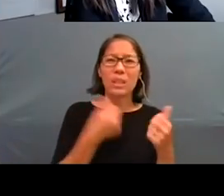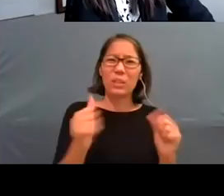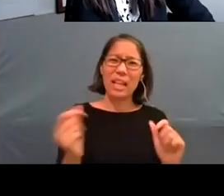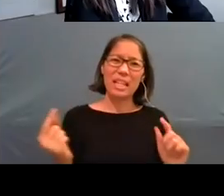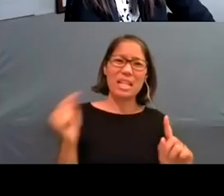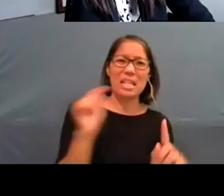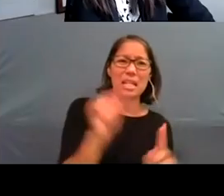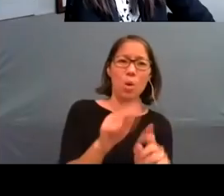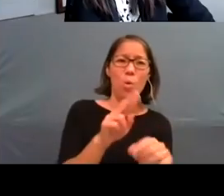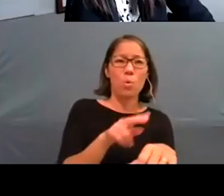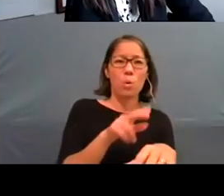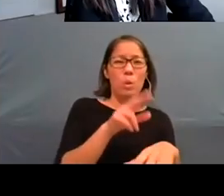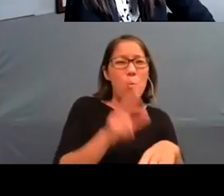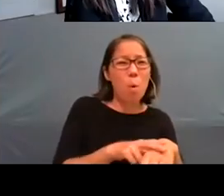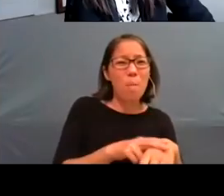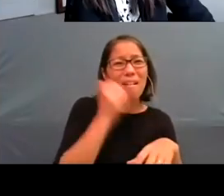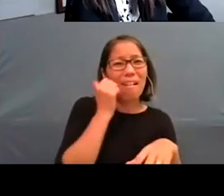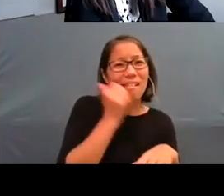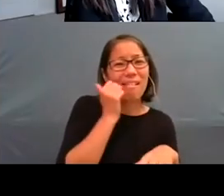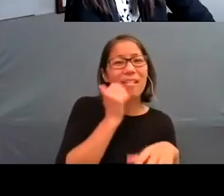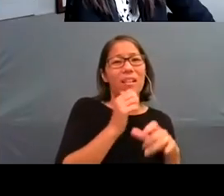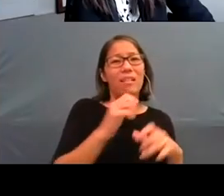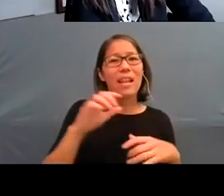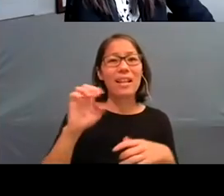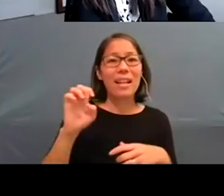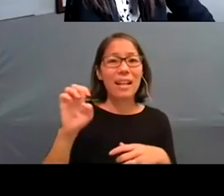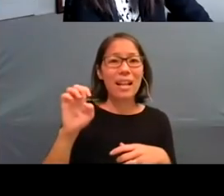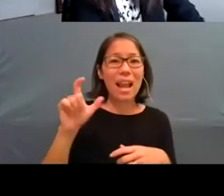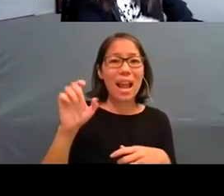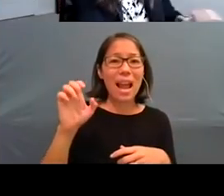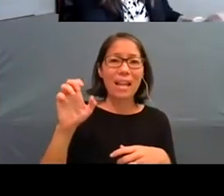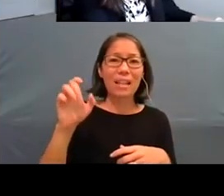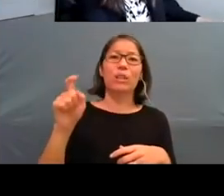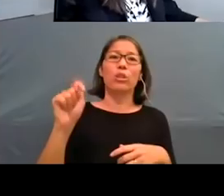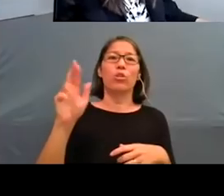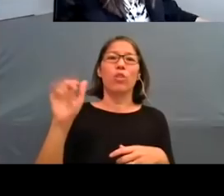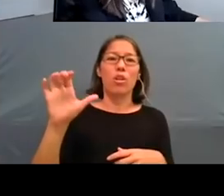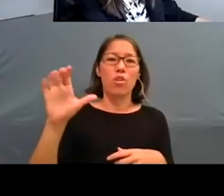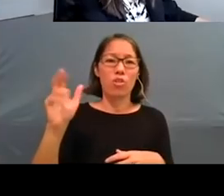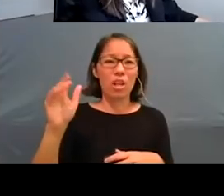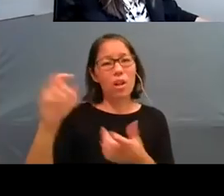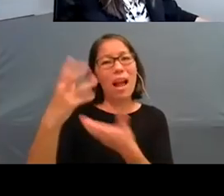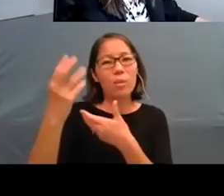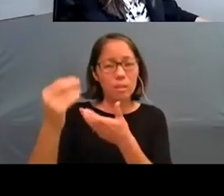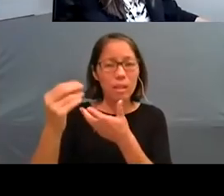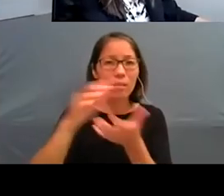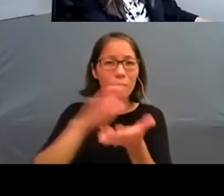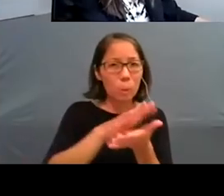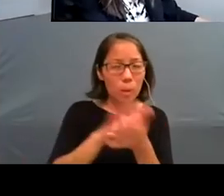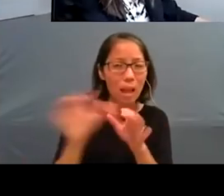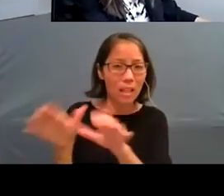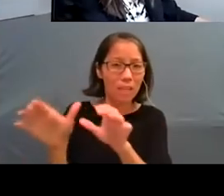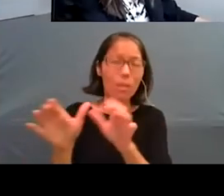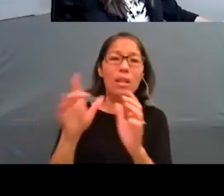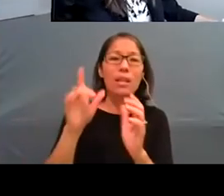and extracurriculars and activities are also an opportunity for that normalcy to occur as soon as possible, but yet be as safe